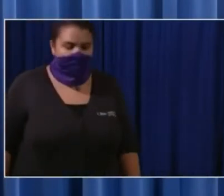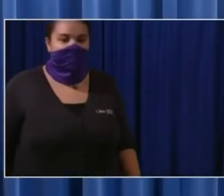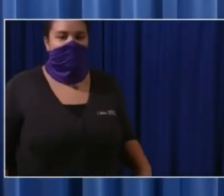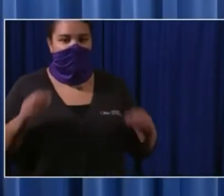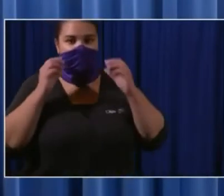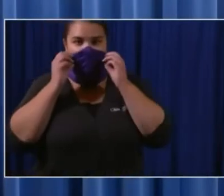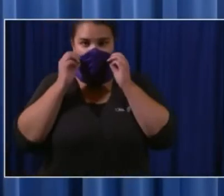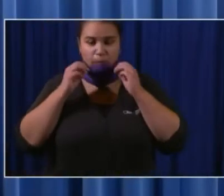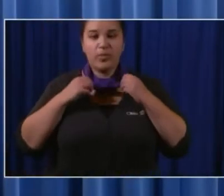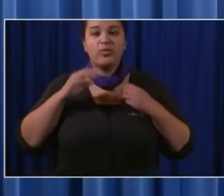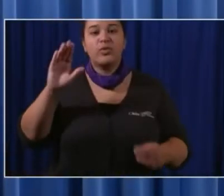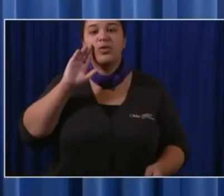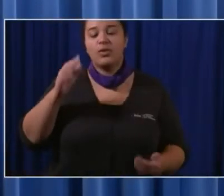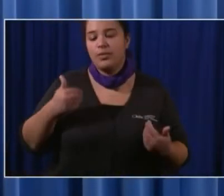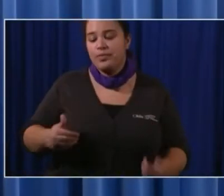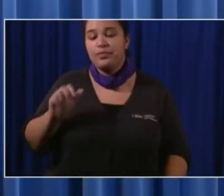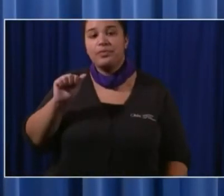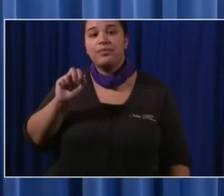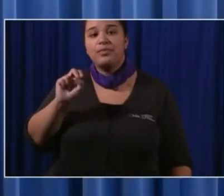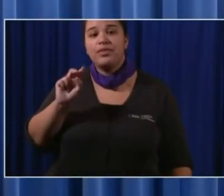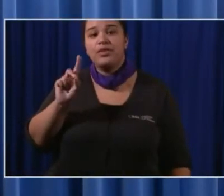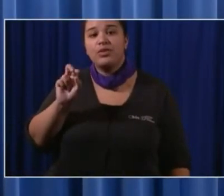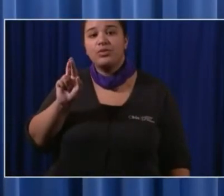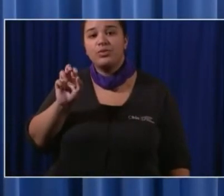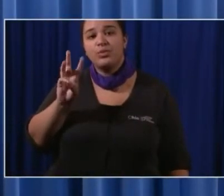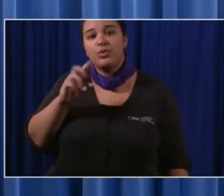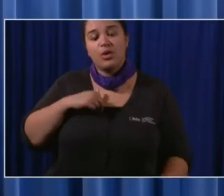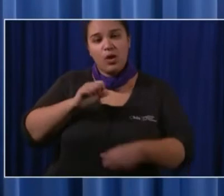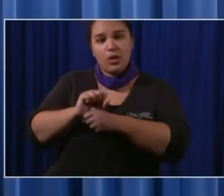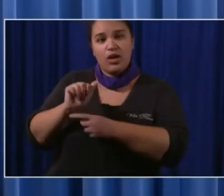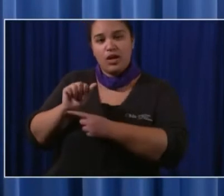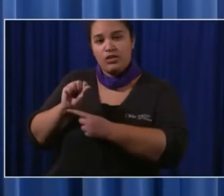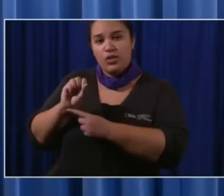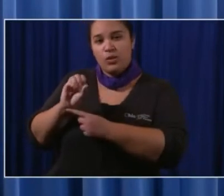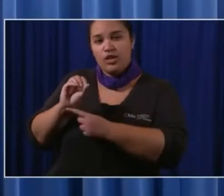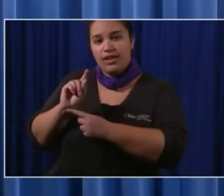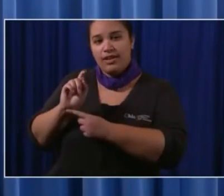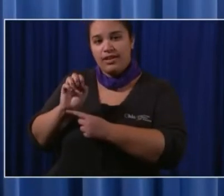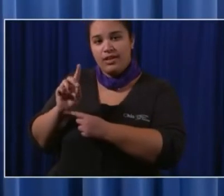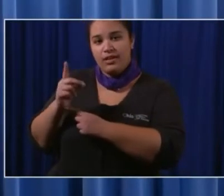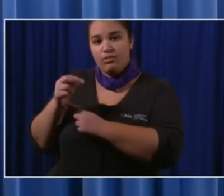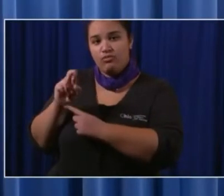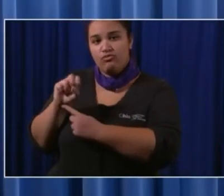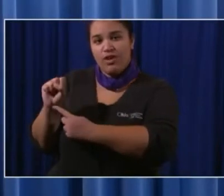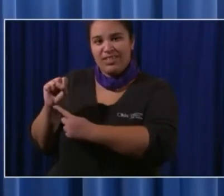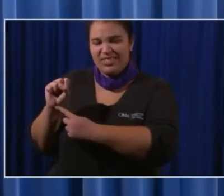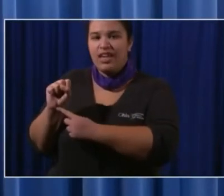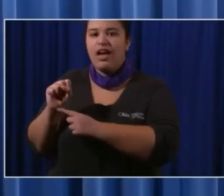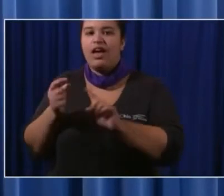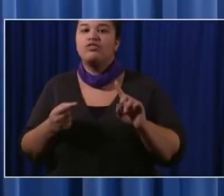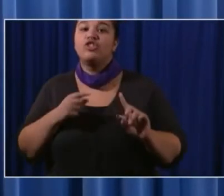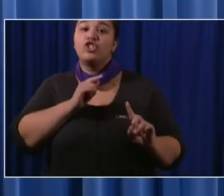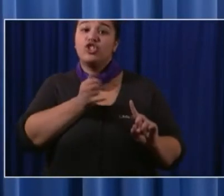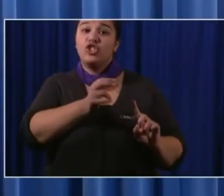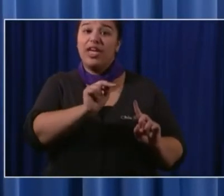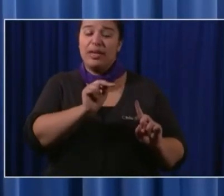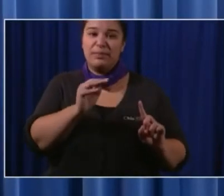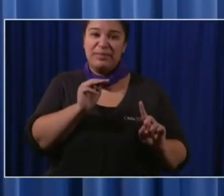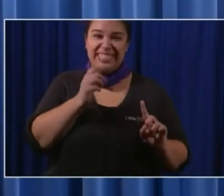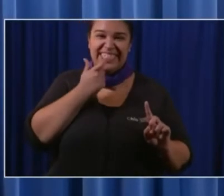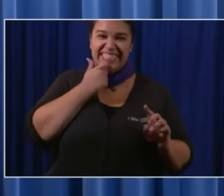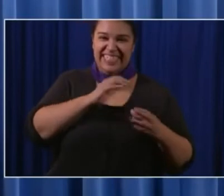Hi, Governor. Andrew Welsh-Huggins with the Associated Press. Just following up on Jim's question, the